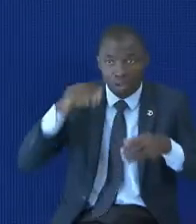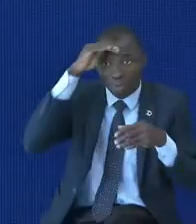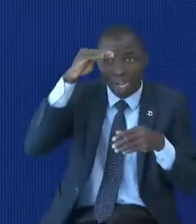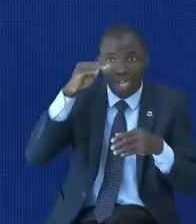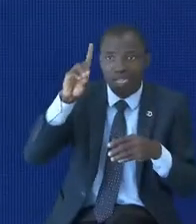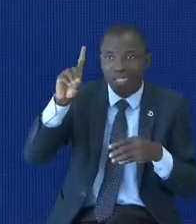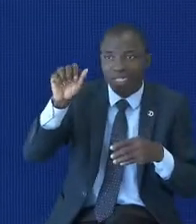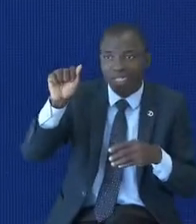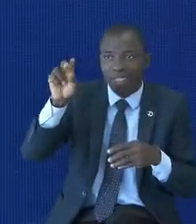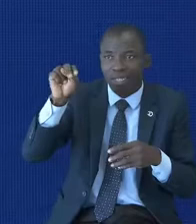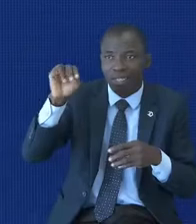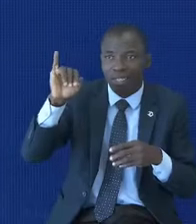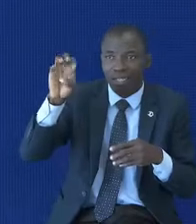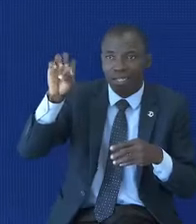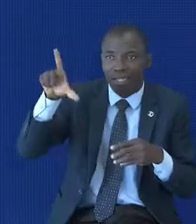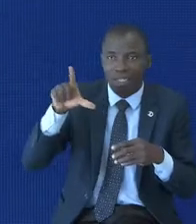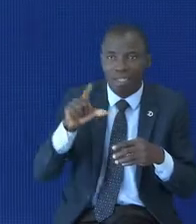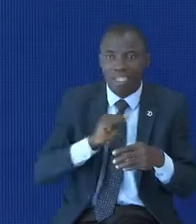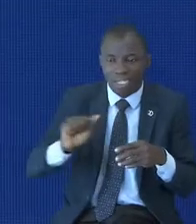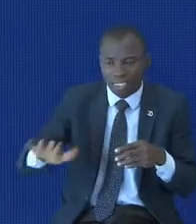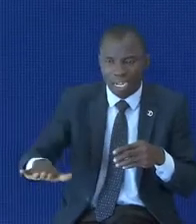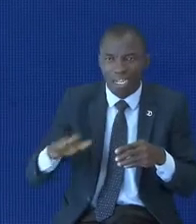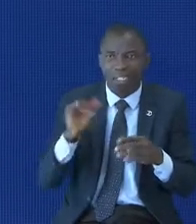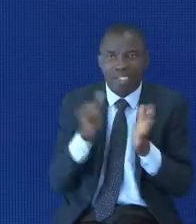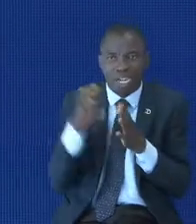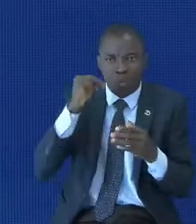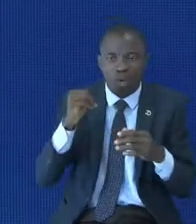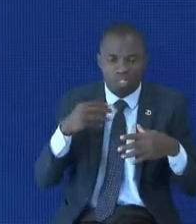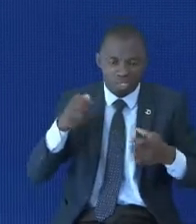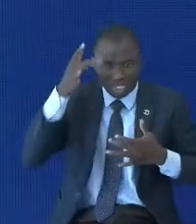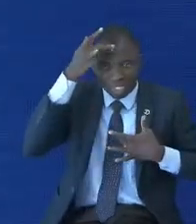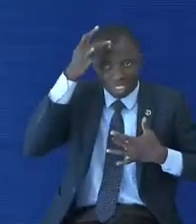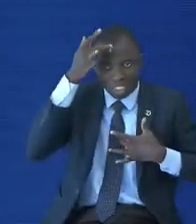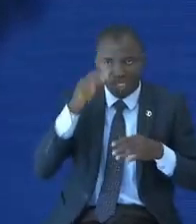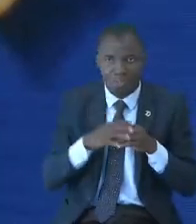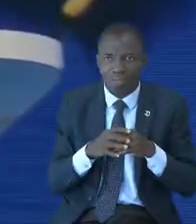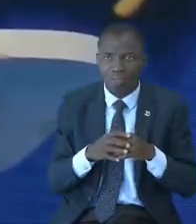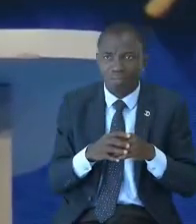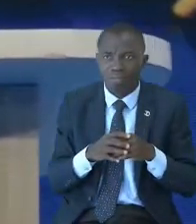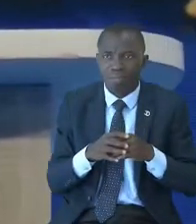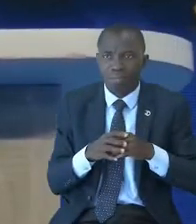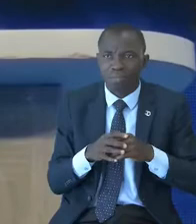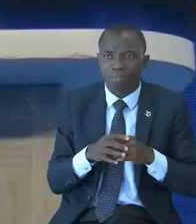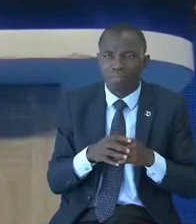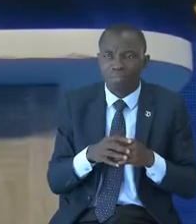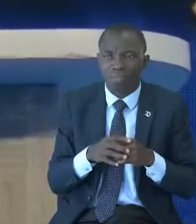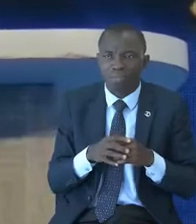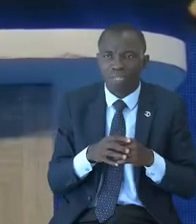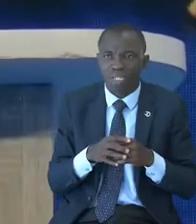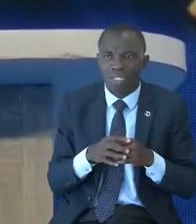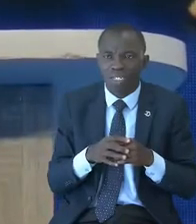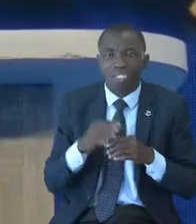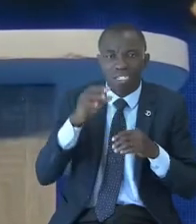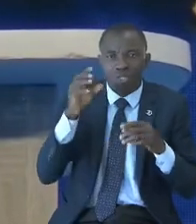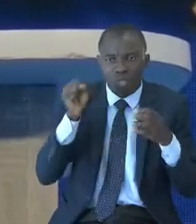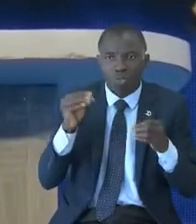Daniel, actually a child, that was healed. Let the story come to you directly. Daniel or